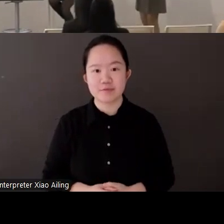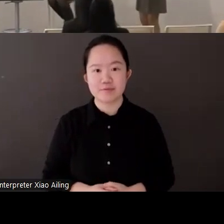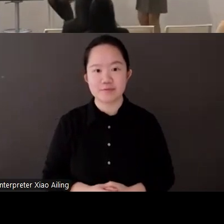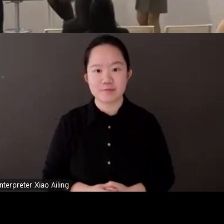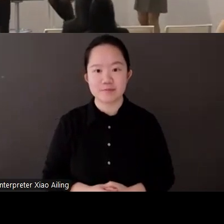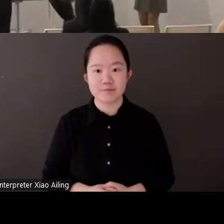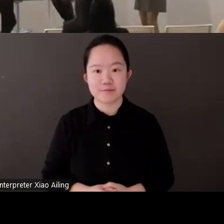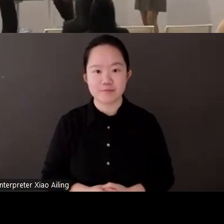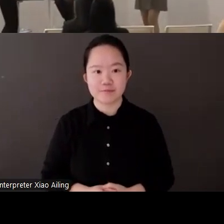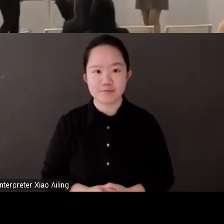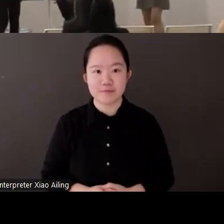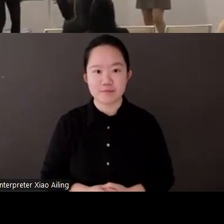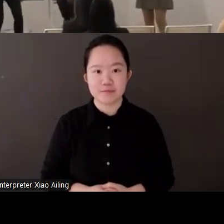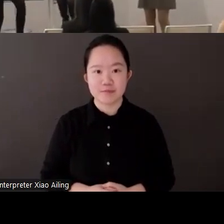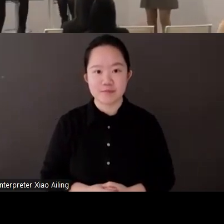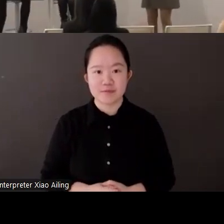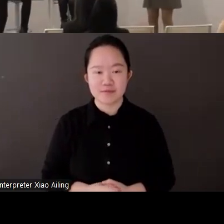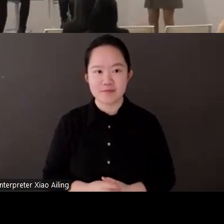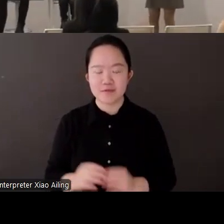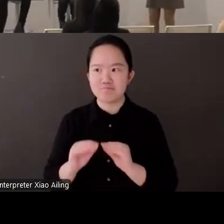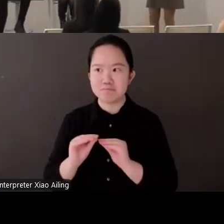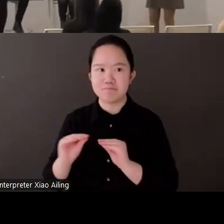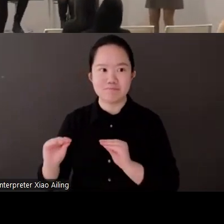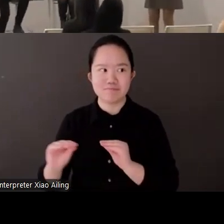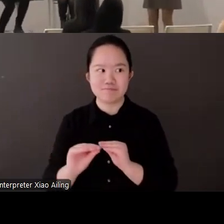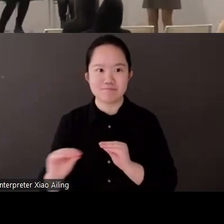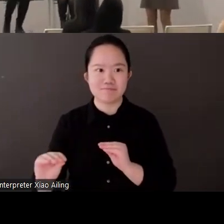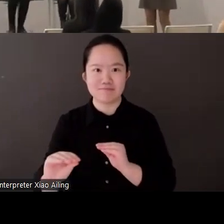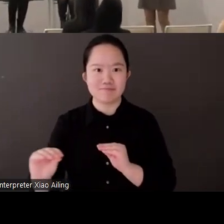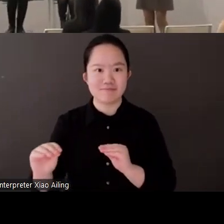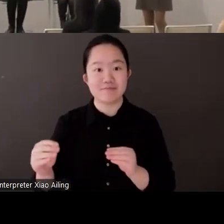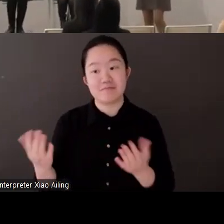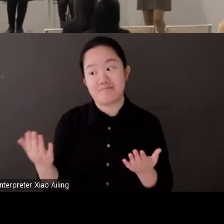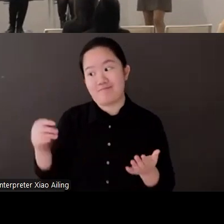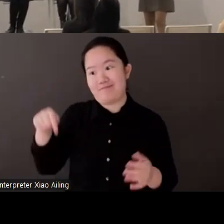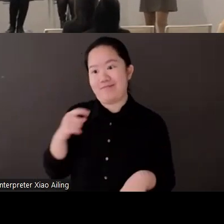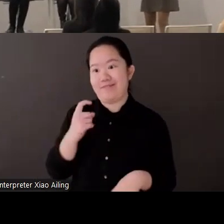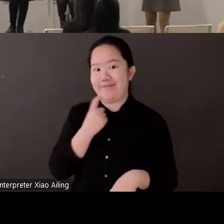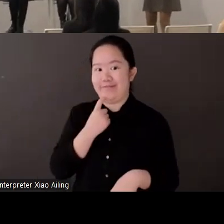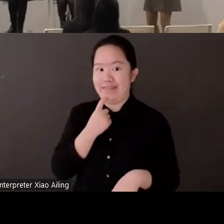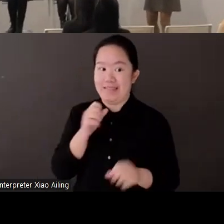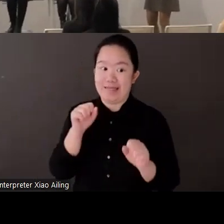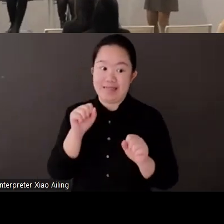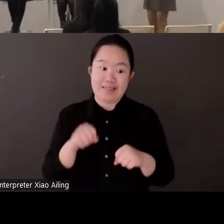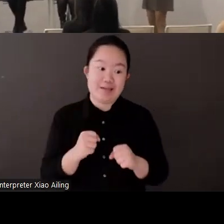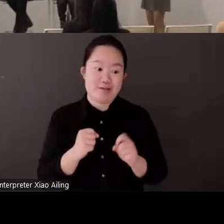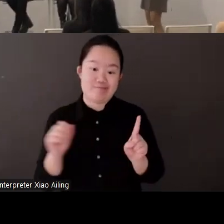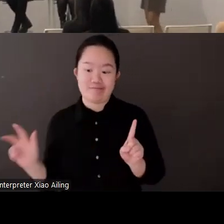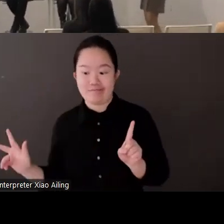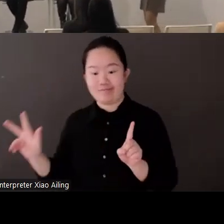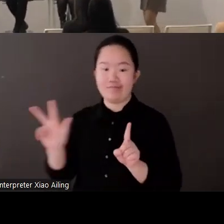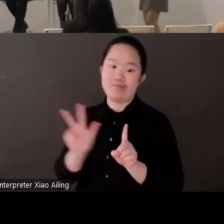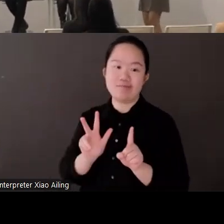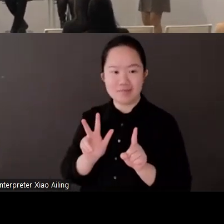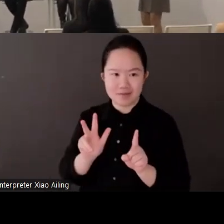oh, you are so quiet. That is how you know that you are in Finland, when we can have 3 people so close to you without, you can't even know that they're